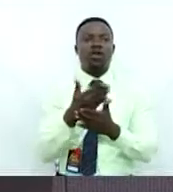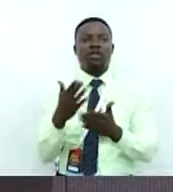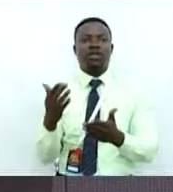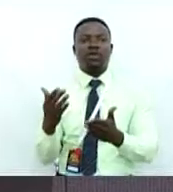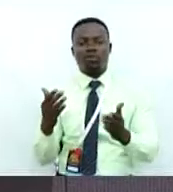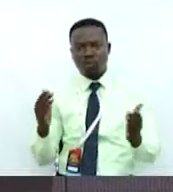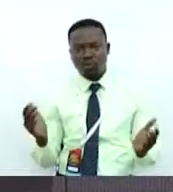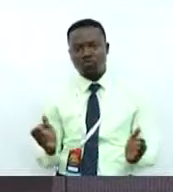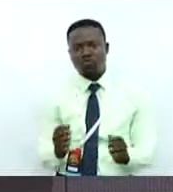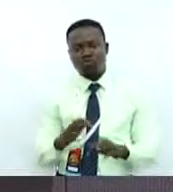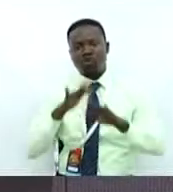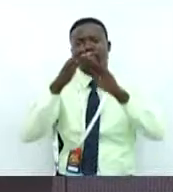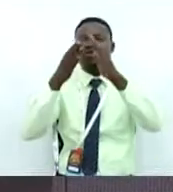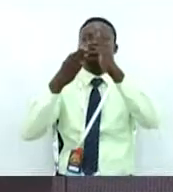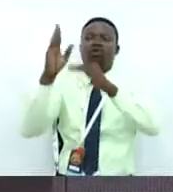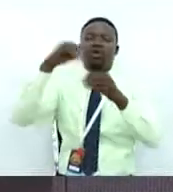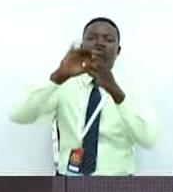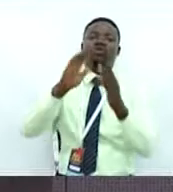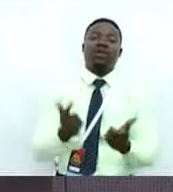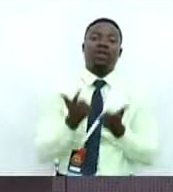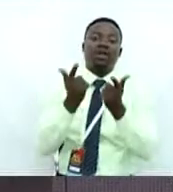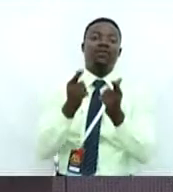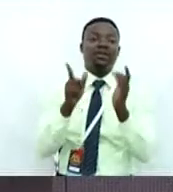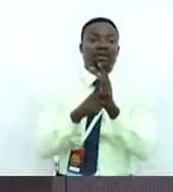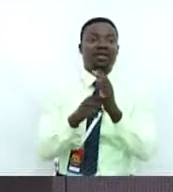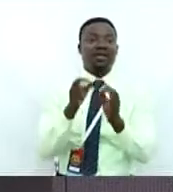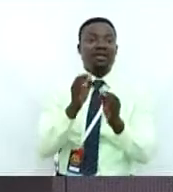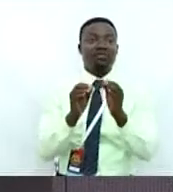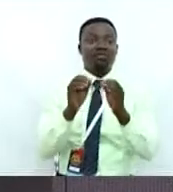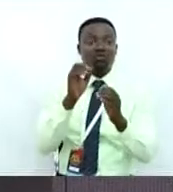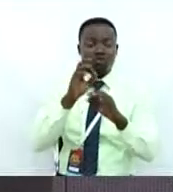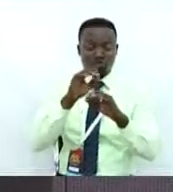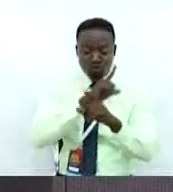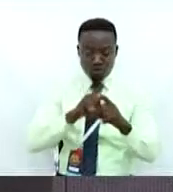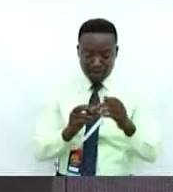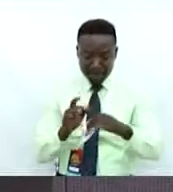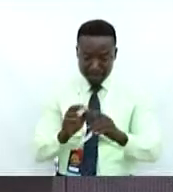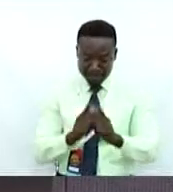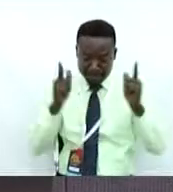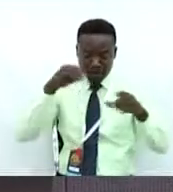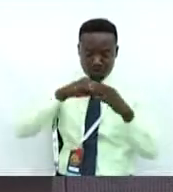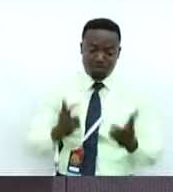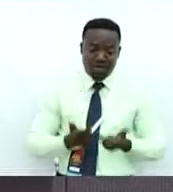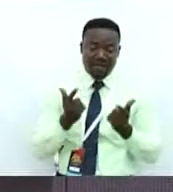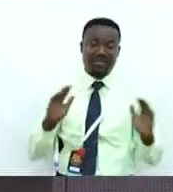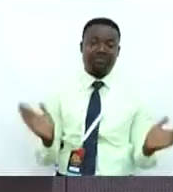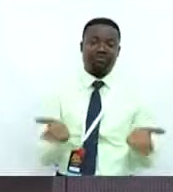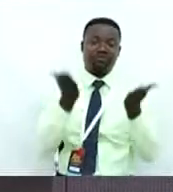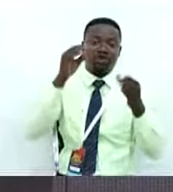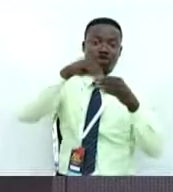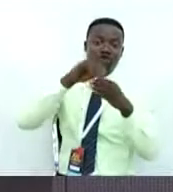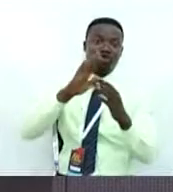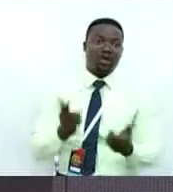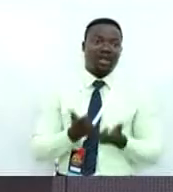magnify the Lord in your life. And once the Lord is magnified and exalted,